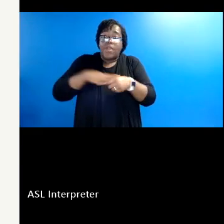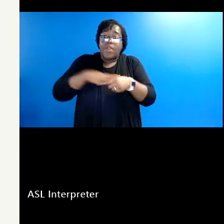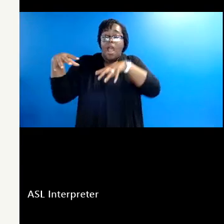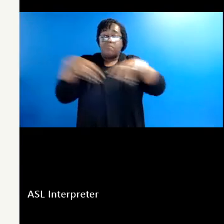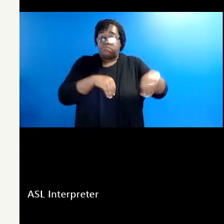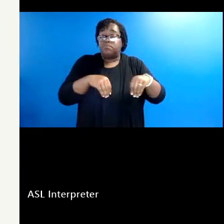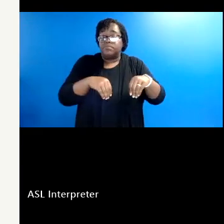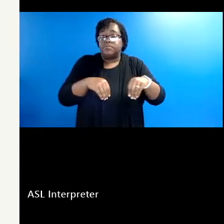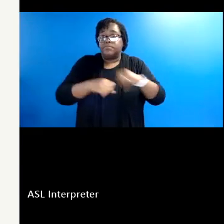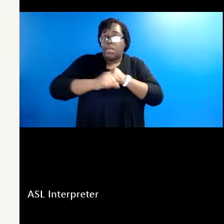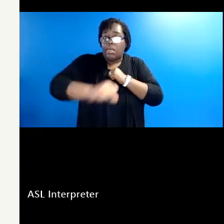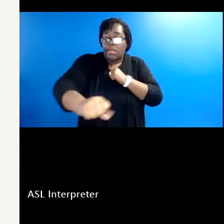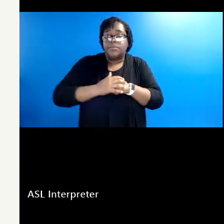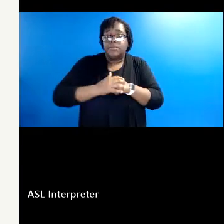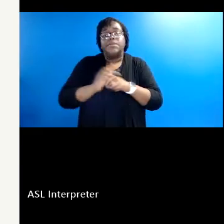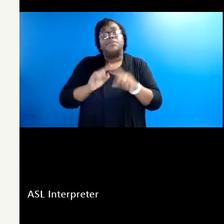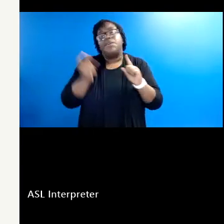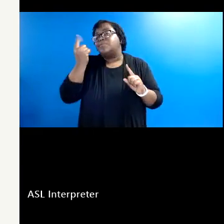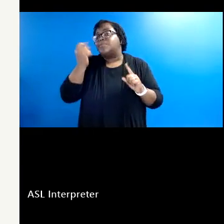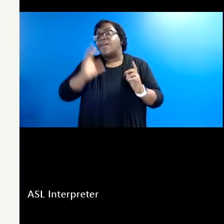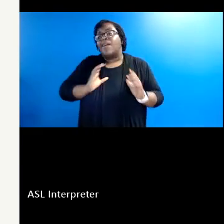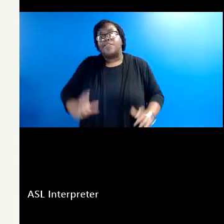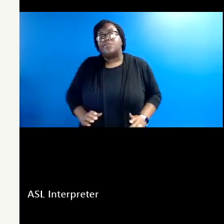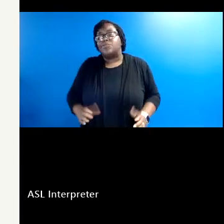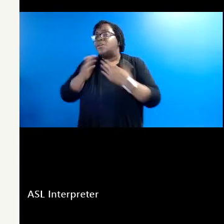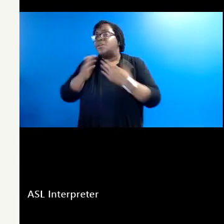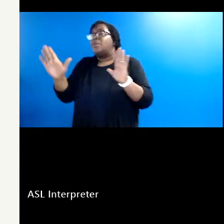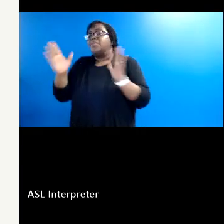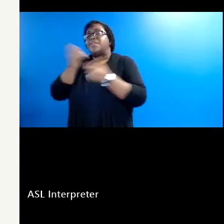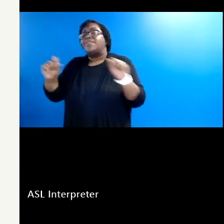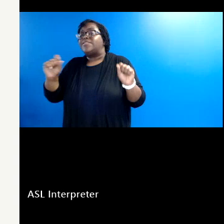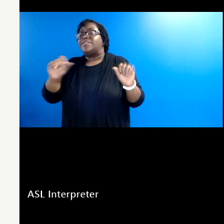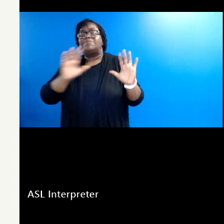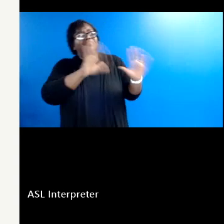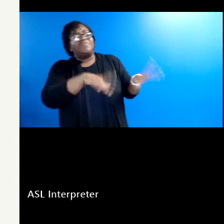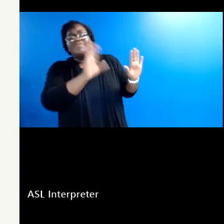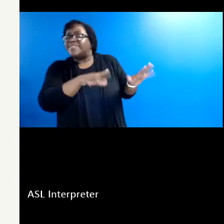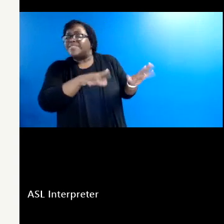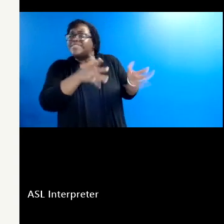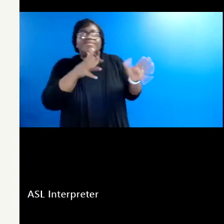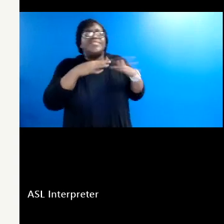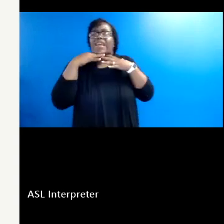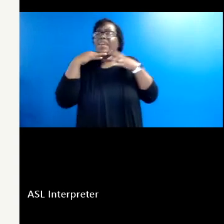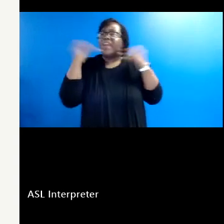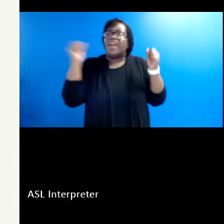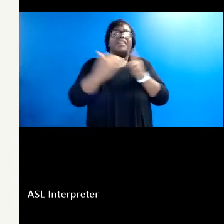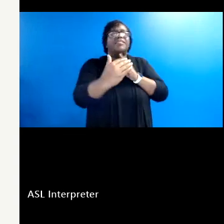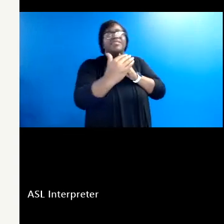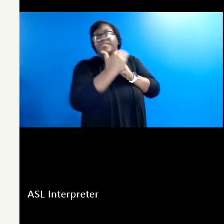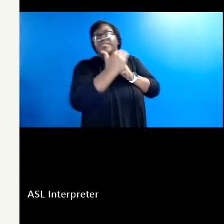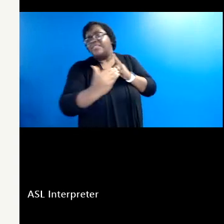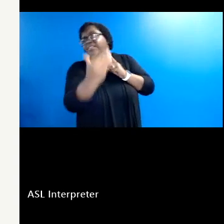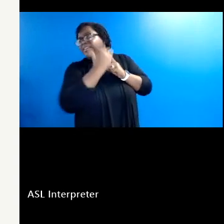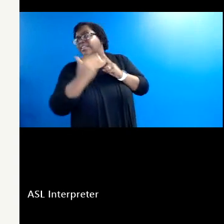period. However, our customers and our public safety partners finally sort of said uncle to us. Nobody wanted this many notifications because they